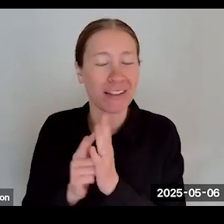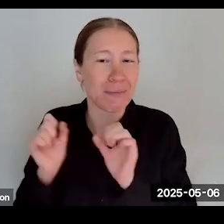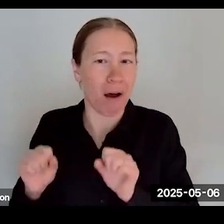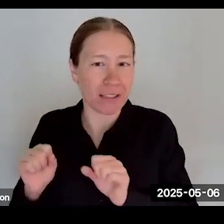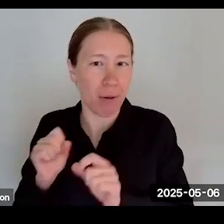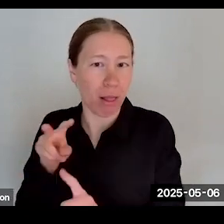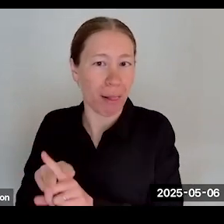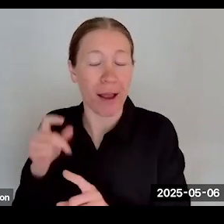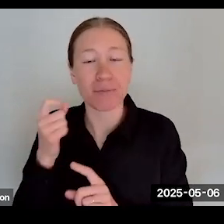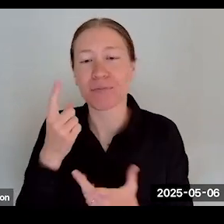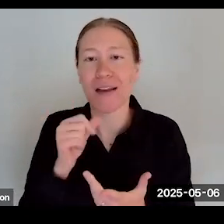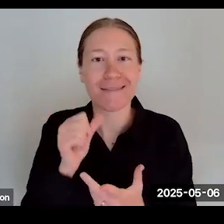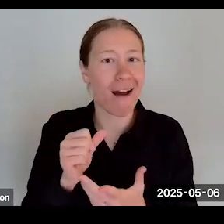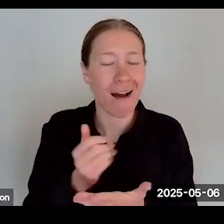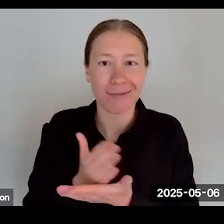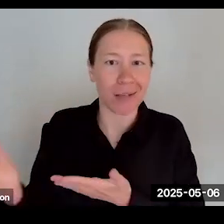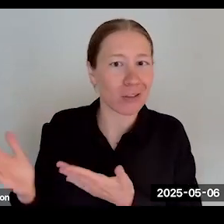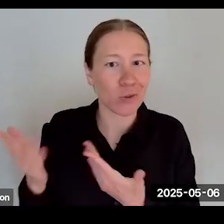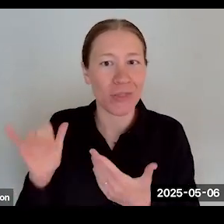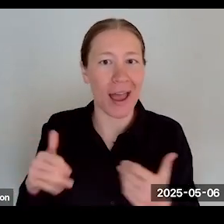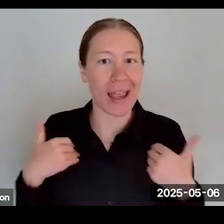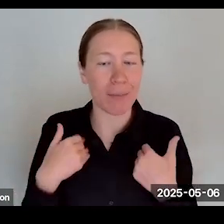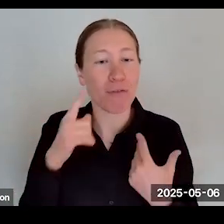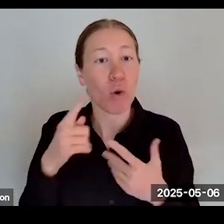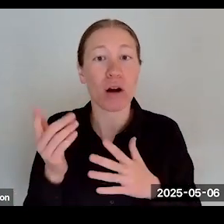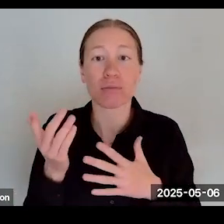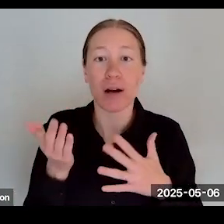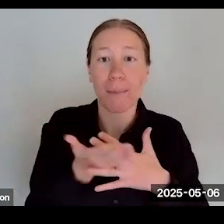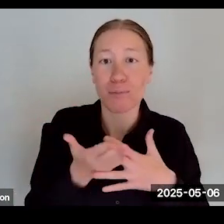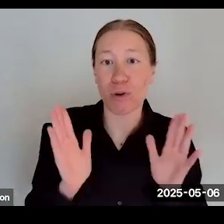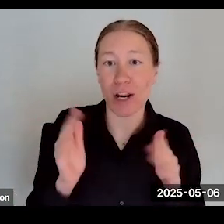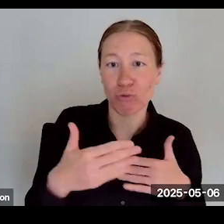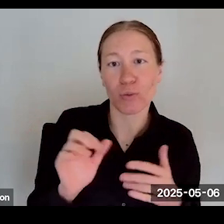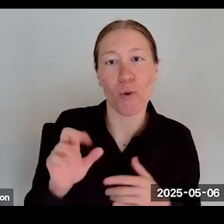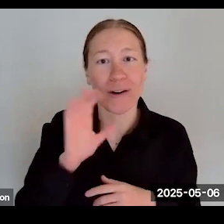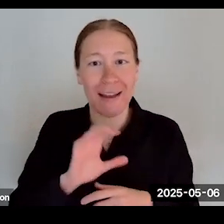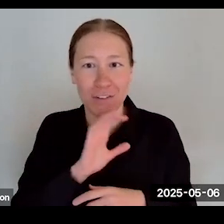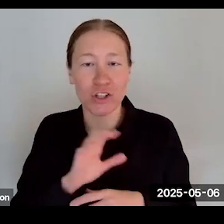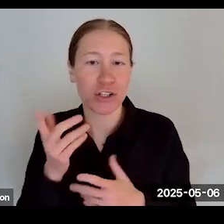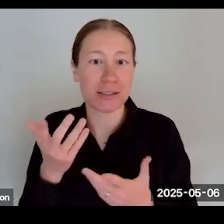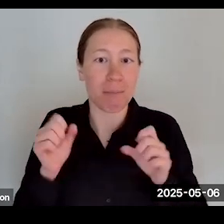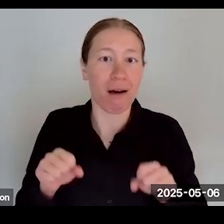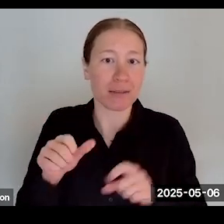would not exclude the animal from admittance to break rooms or cafeterias where there may be food.